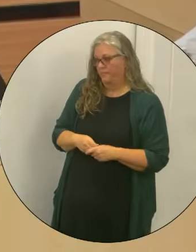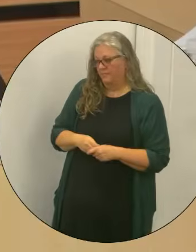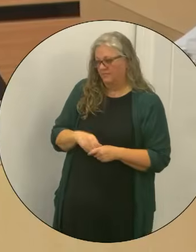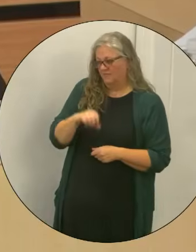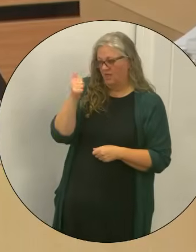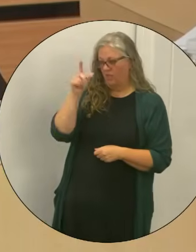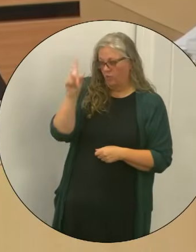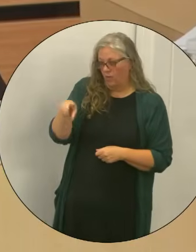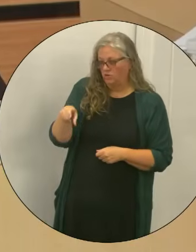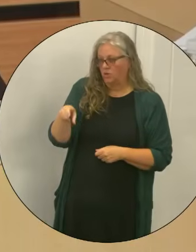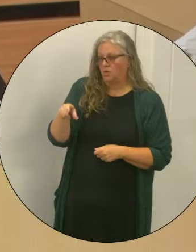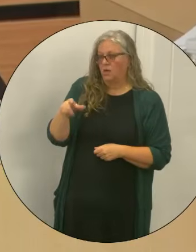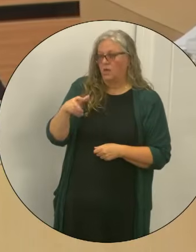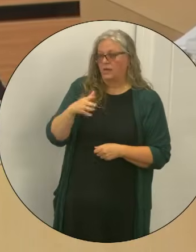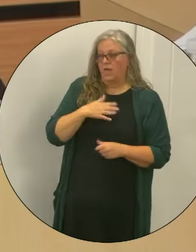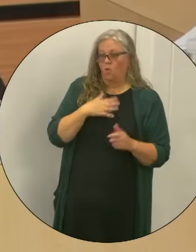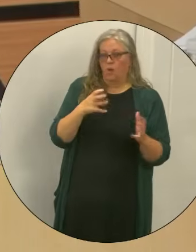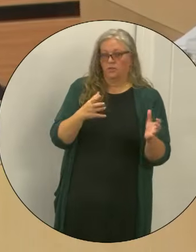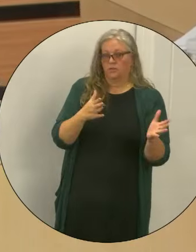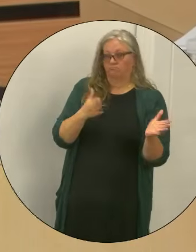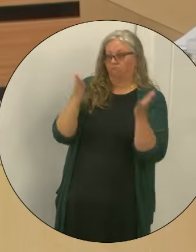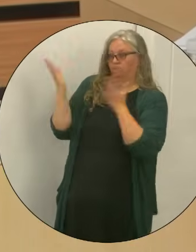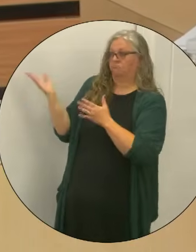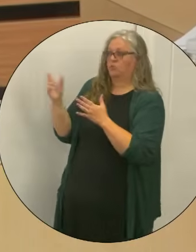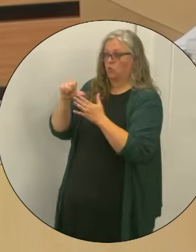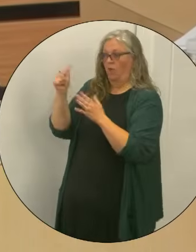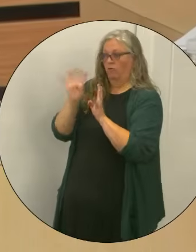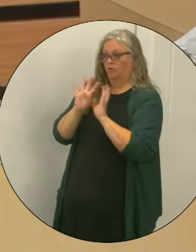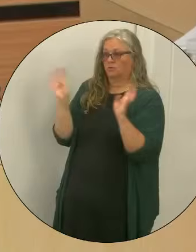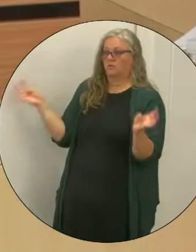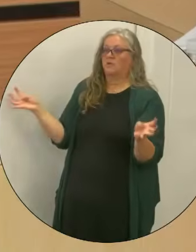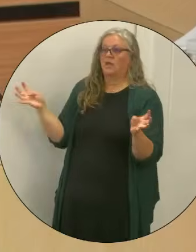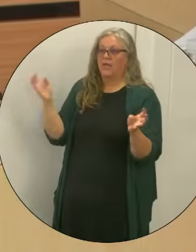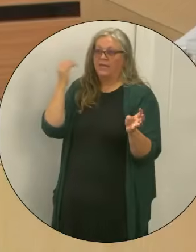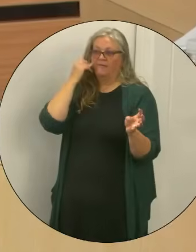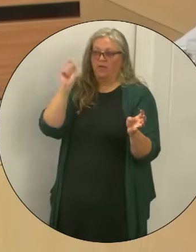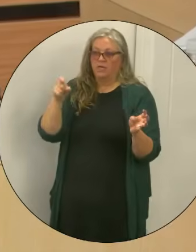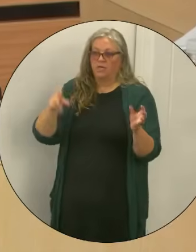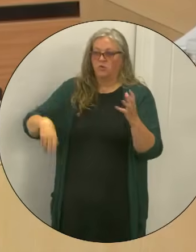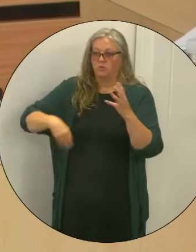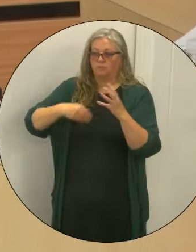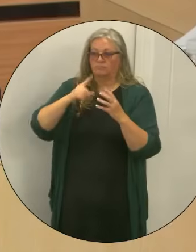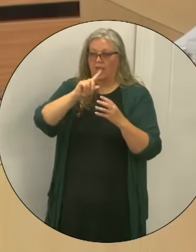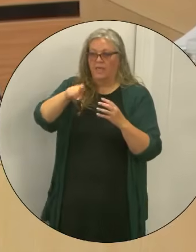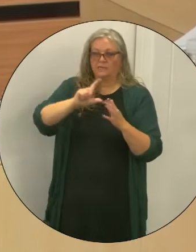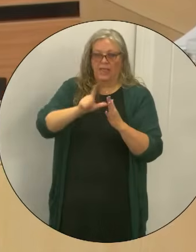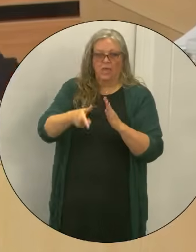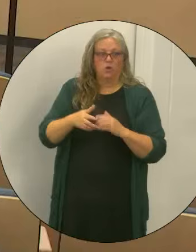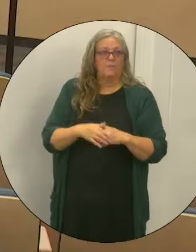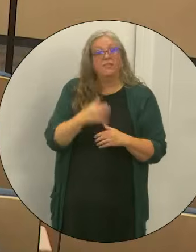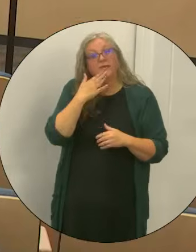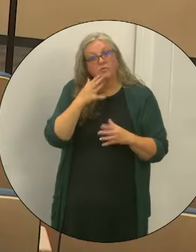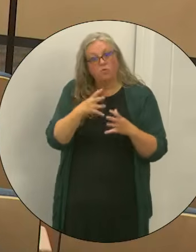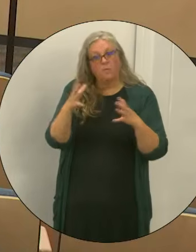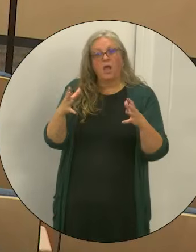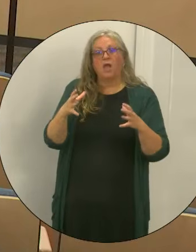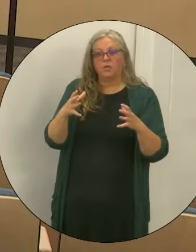question, but I'm going to go ahead and defer to my colleagues, and if I need to, I'll get back in the queue. Thank you so much. We're definitely going in the right direction.